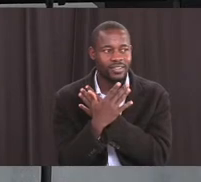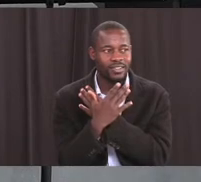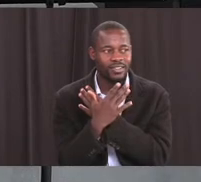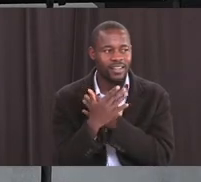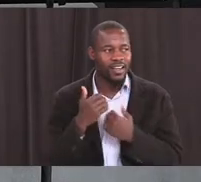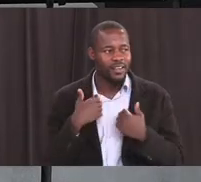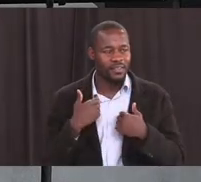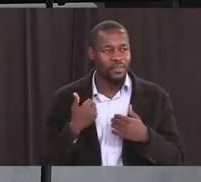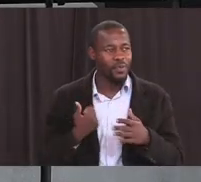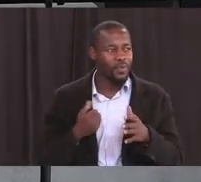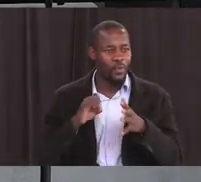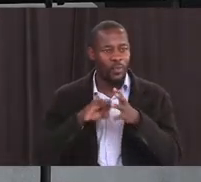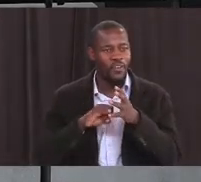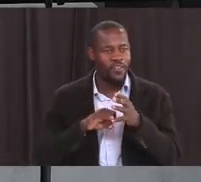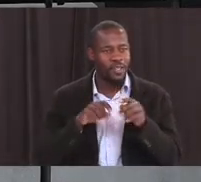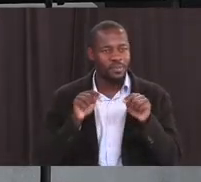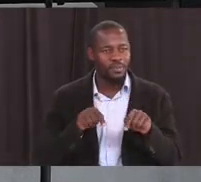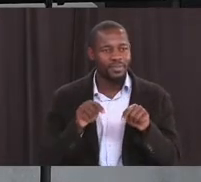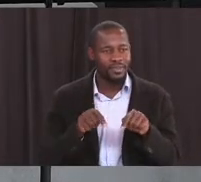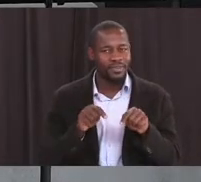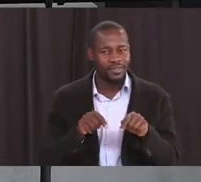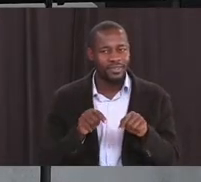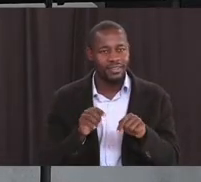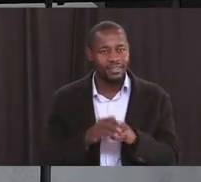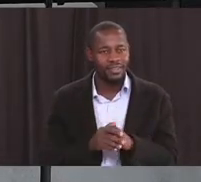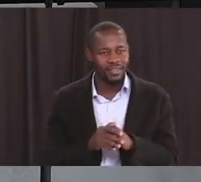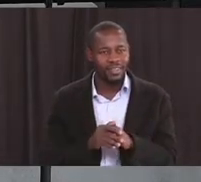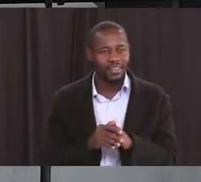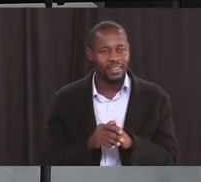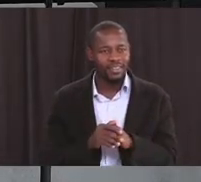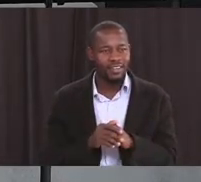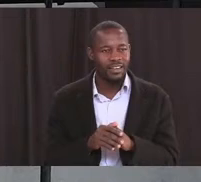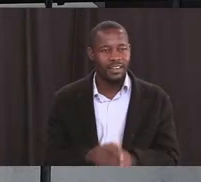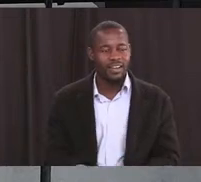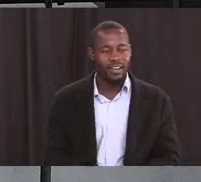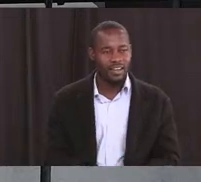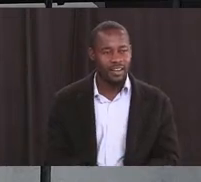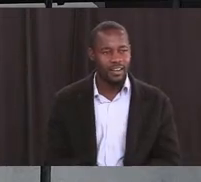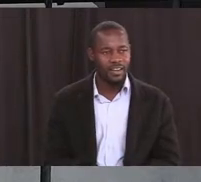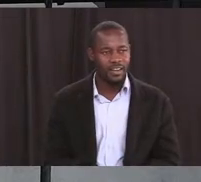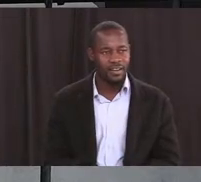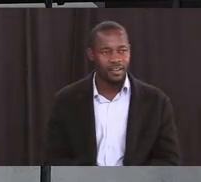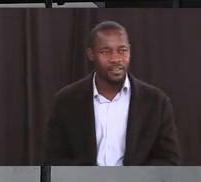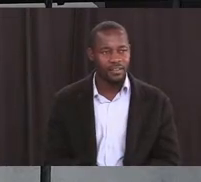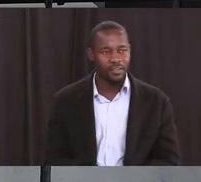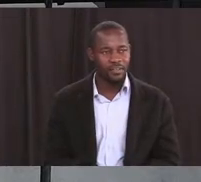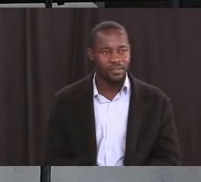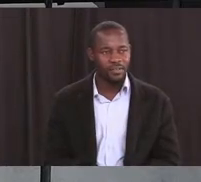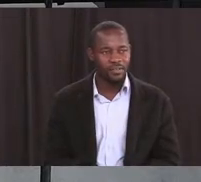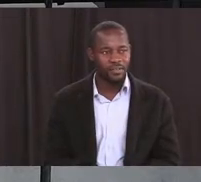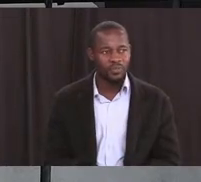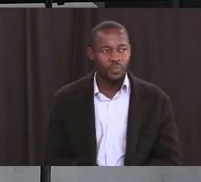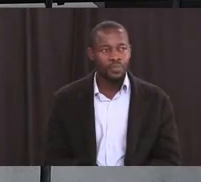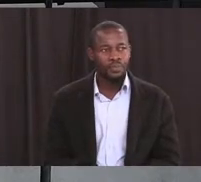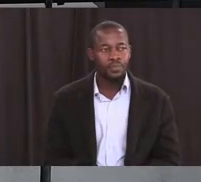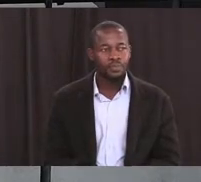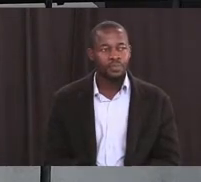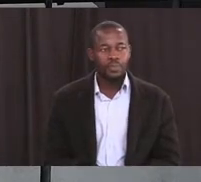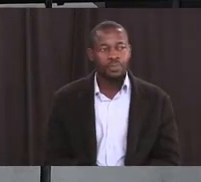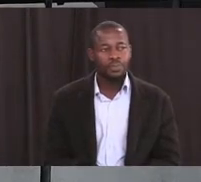I guess none of my life group showed up today, but there's also another life group in